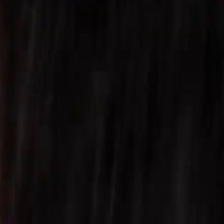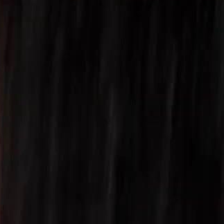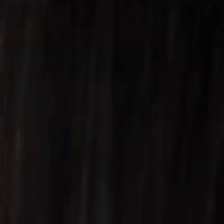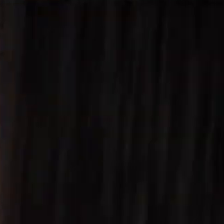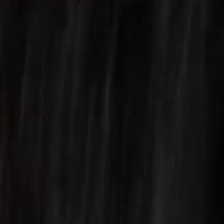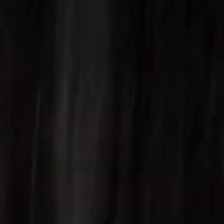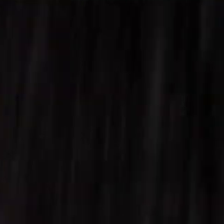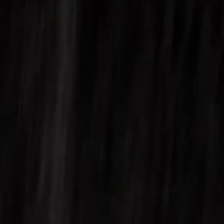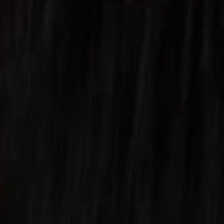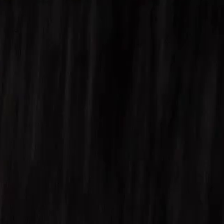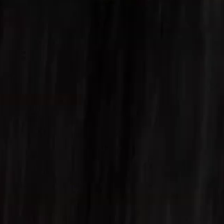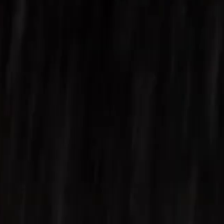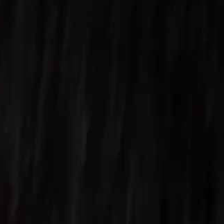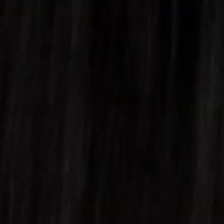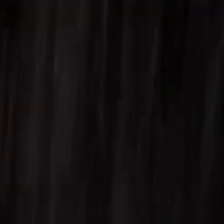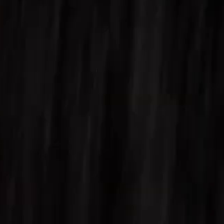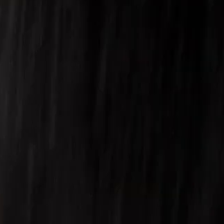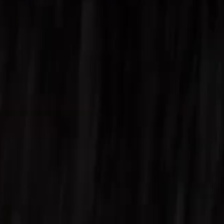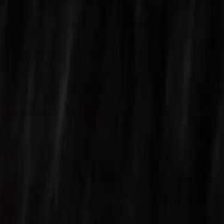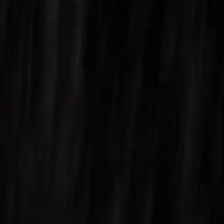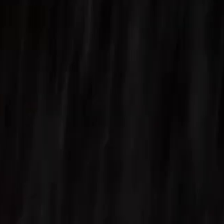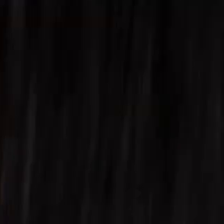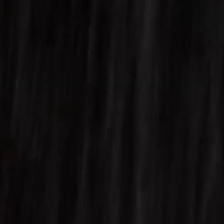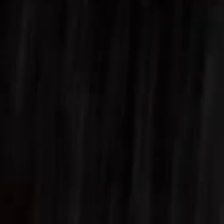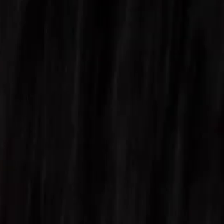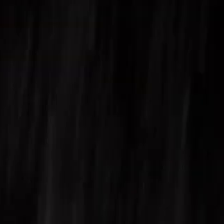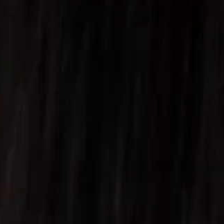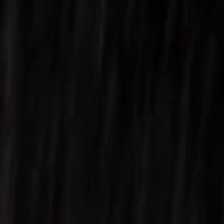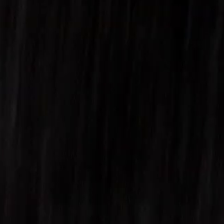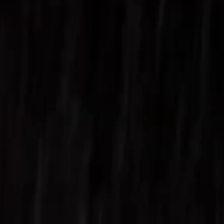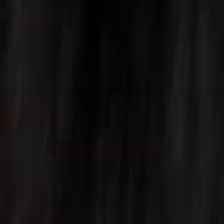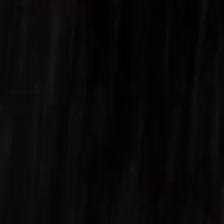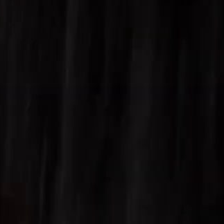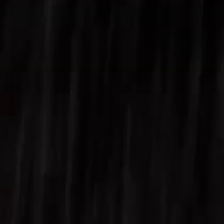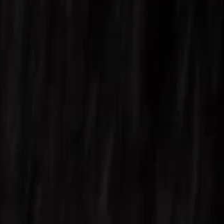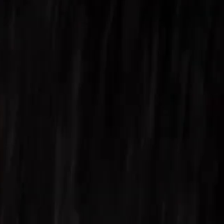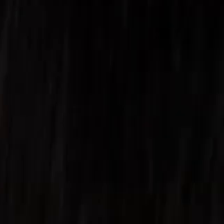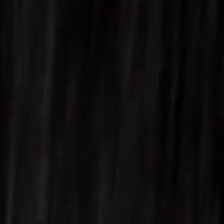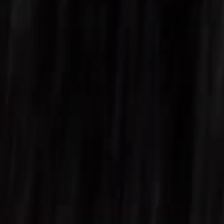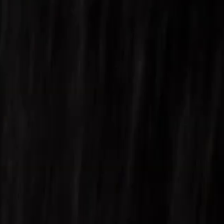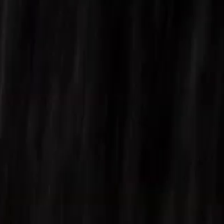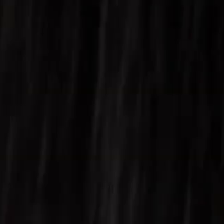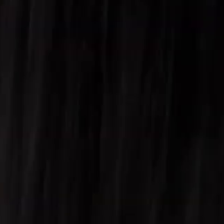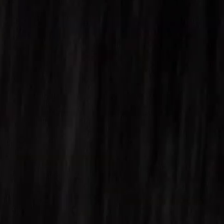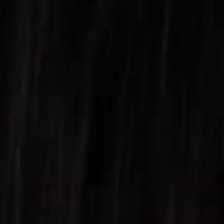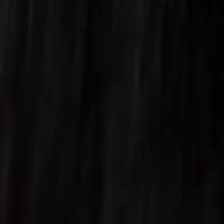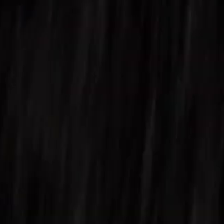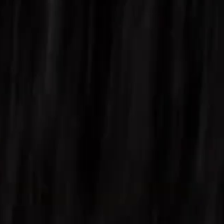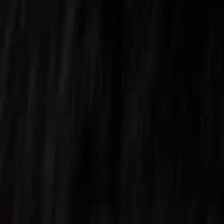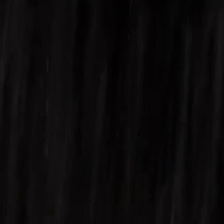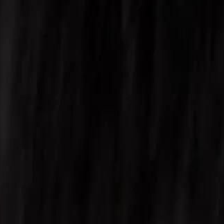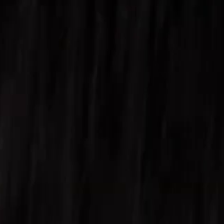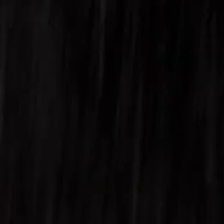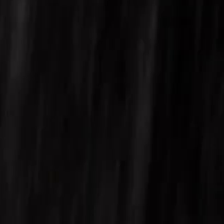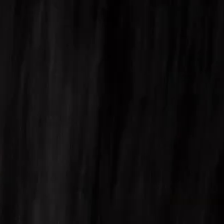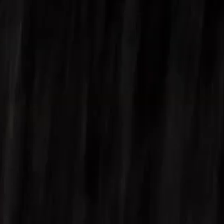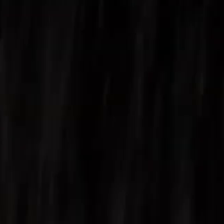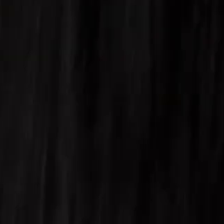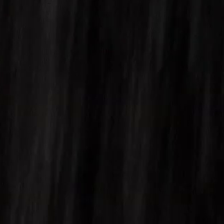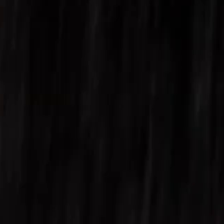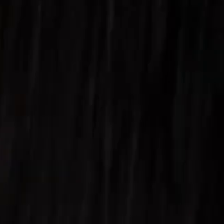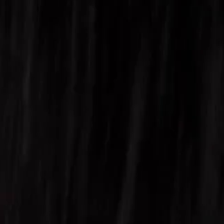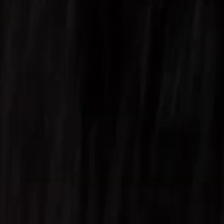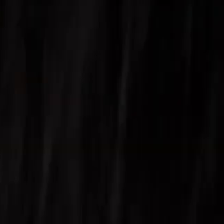would now like to welcome Diana Bobrick, Caitlin Bergman, Sarah Gillespie, Priscilla Gomez, Berceda